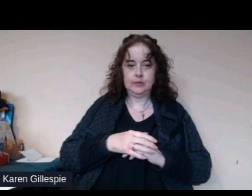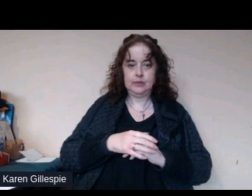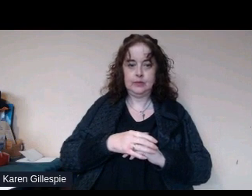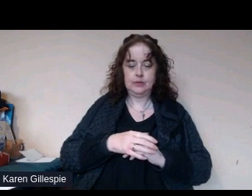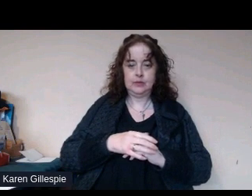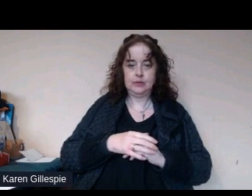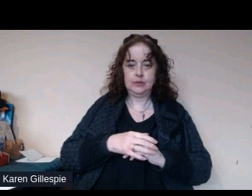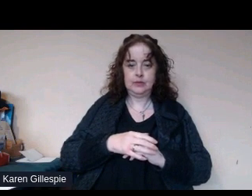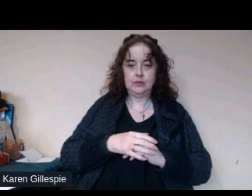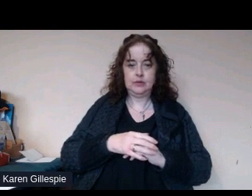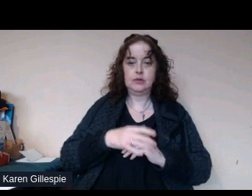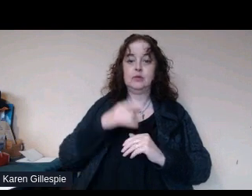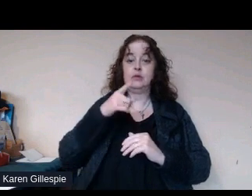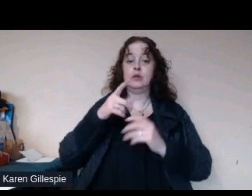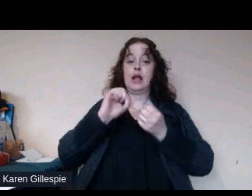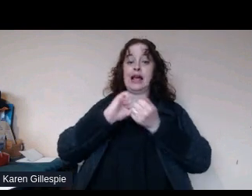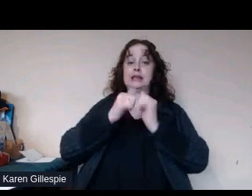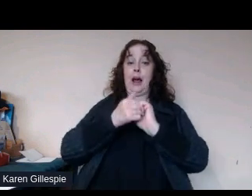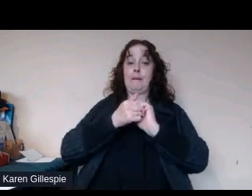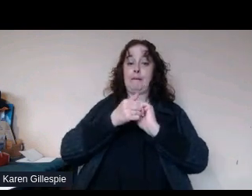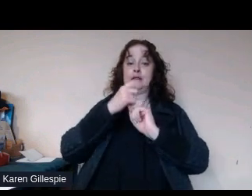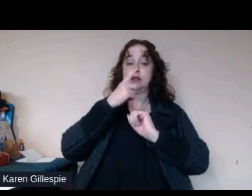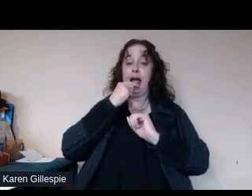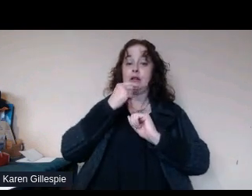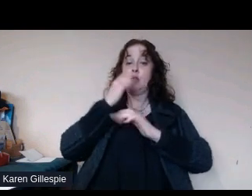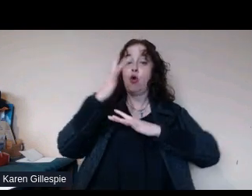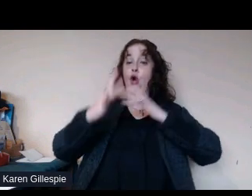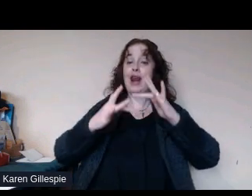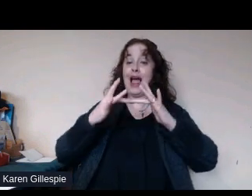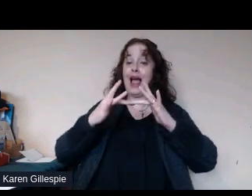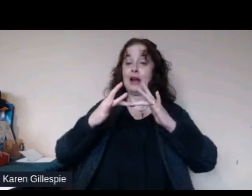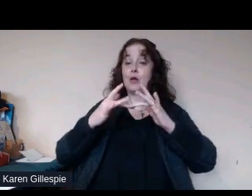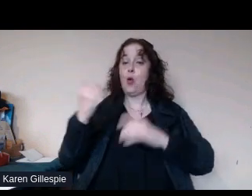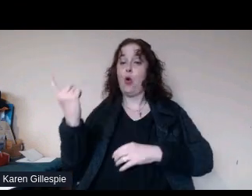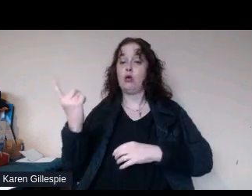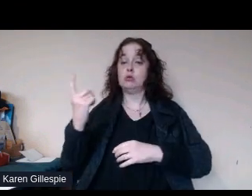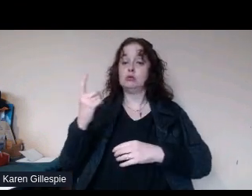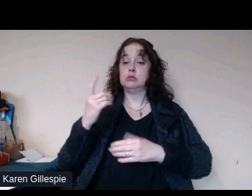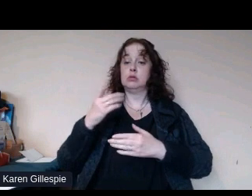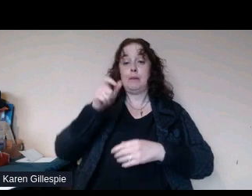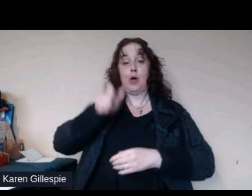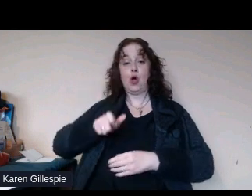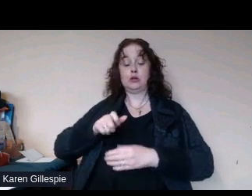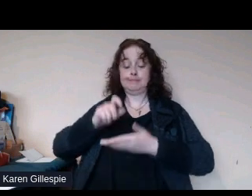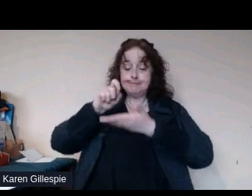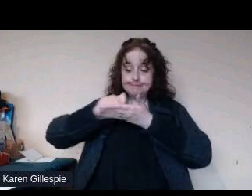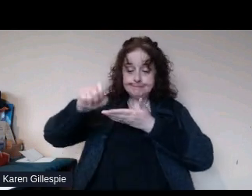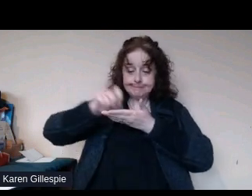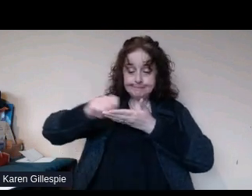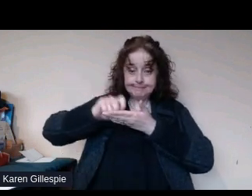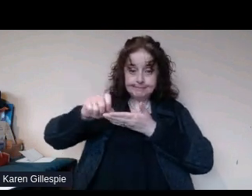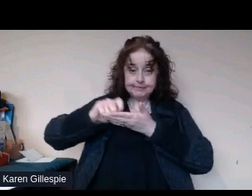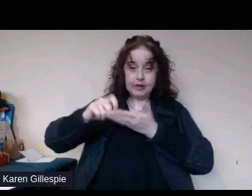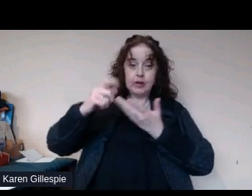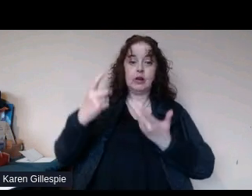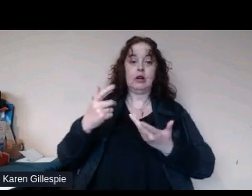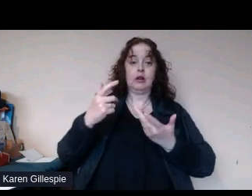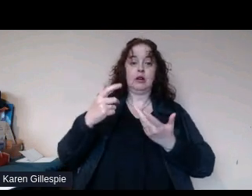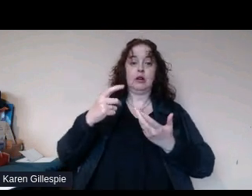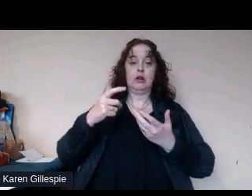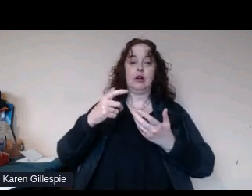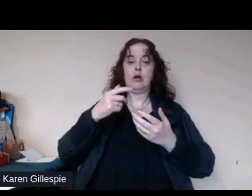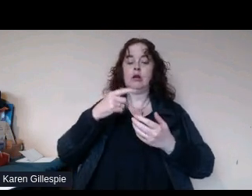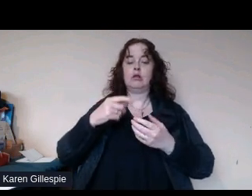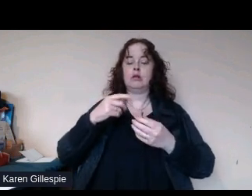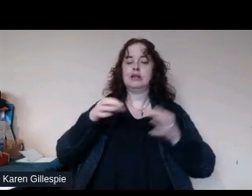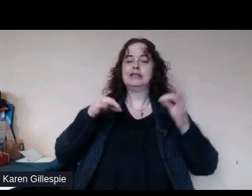And these exams can be taken either online or on-site exams. And of course, and I think the